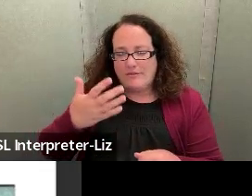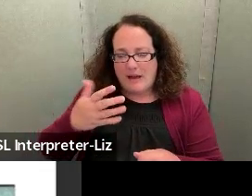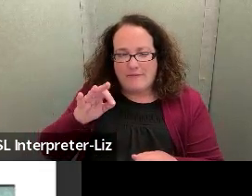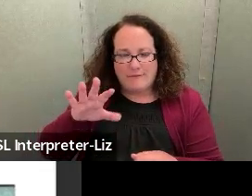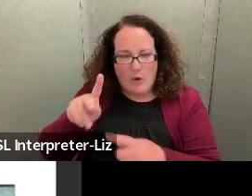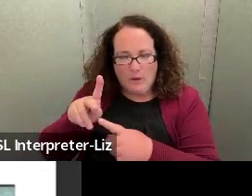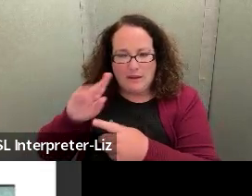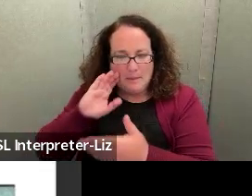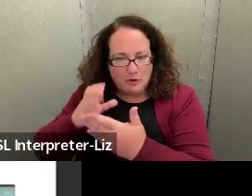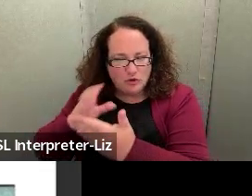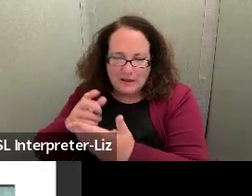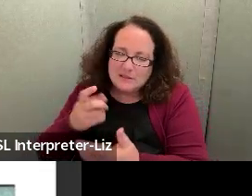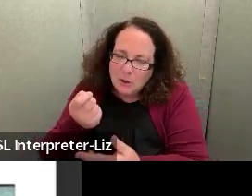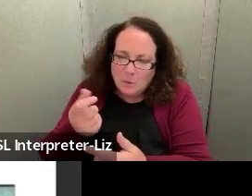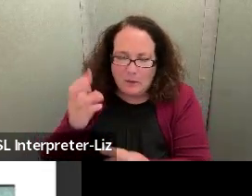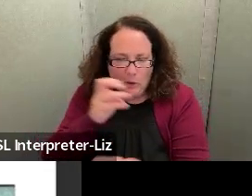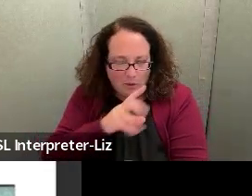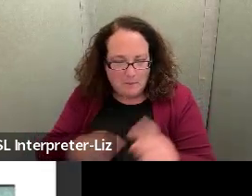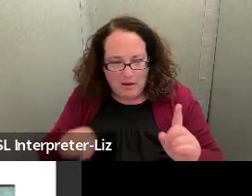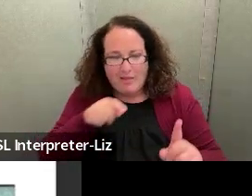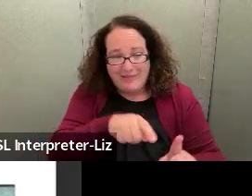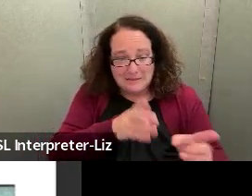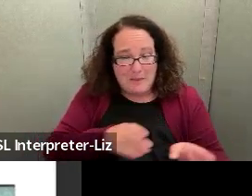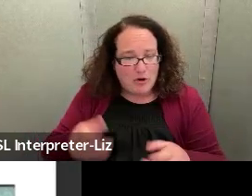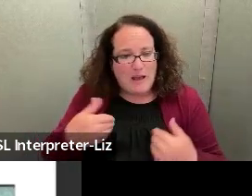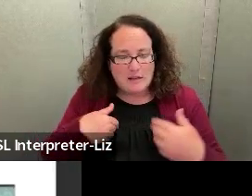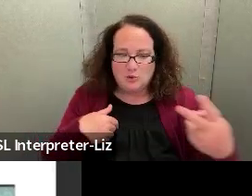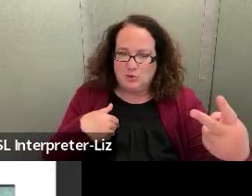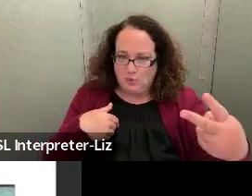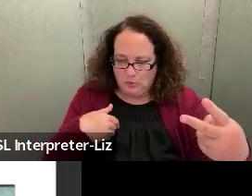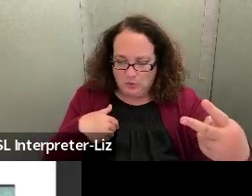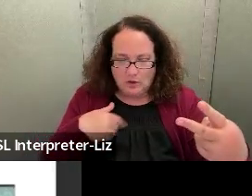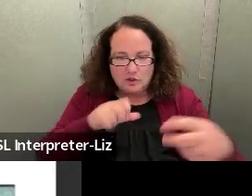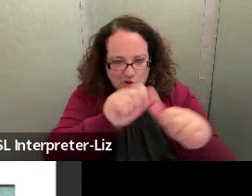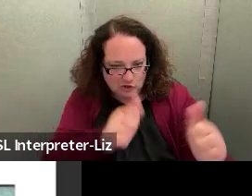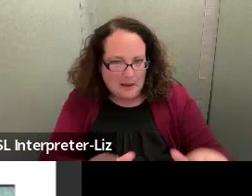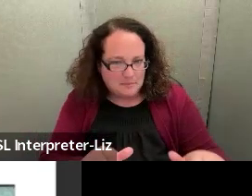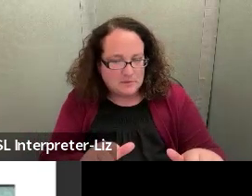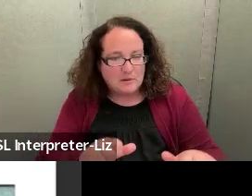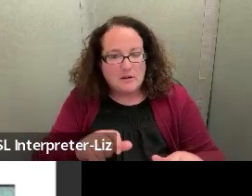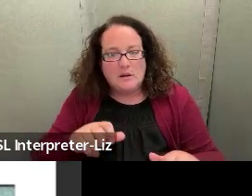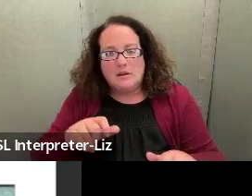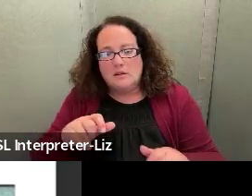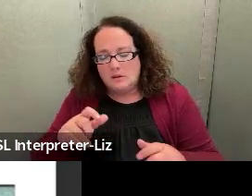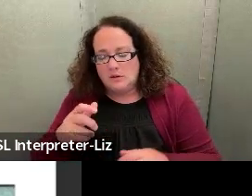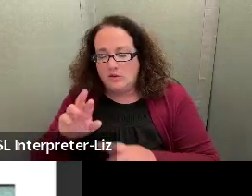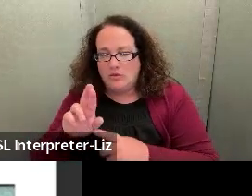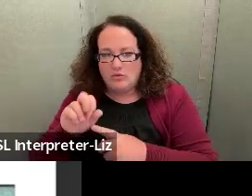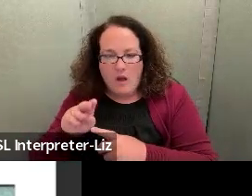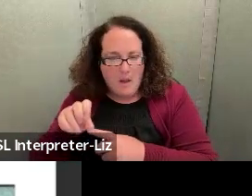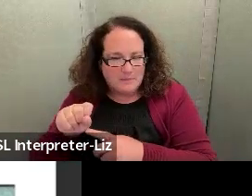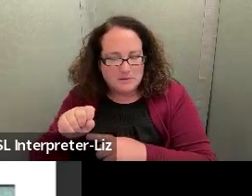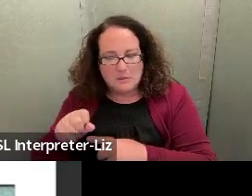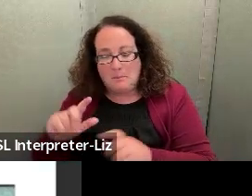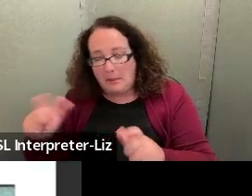bit weird. So this pattern has only 2 shapes. They're big ROMs and little ROMs, and they